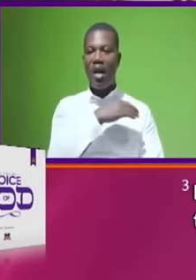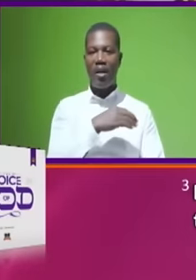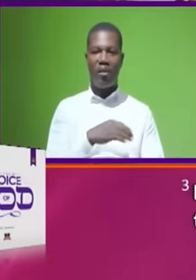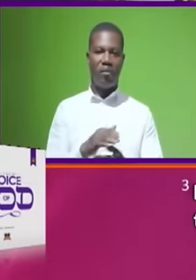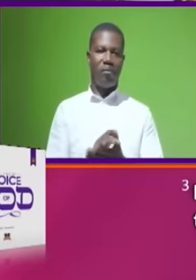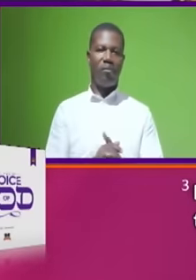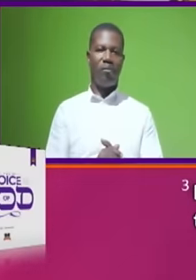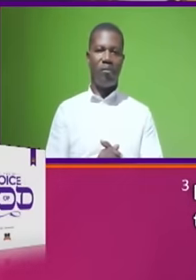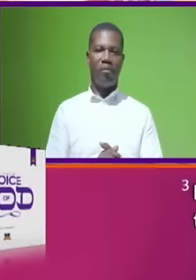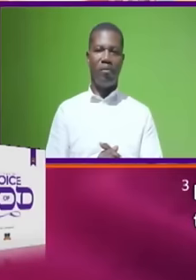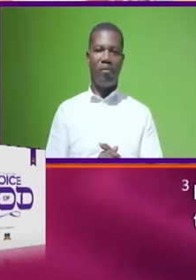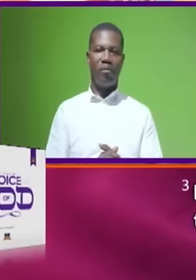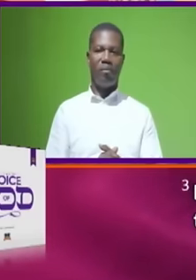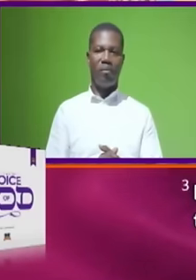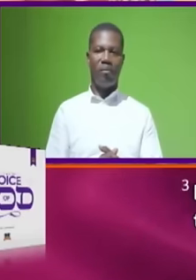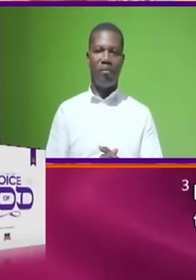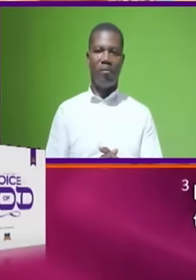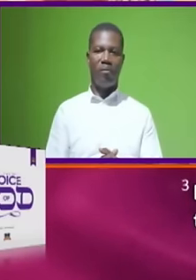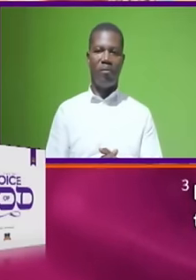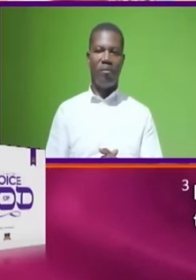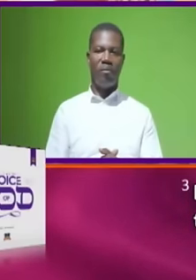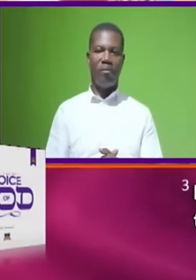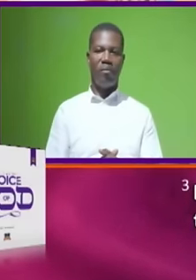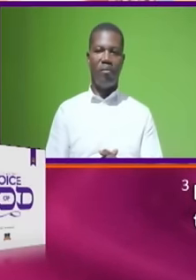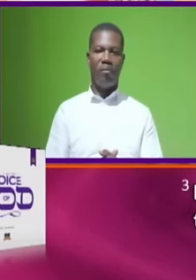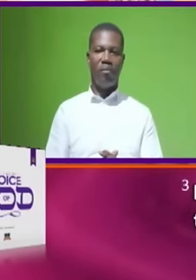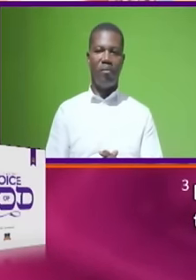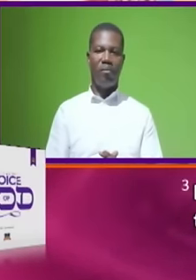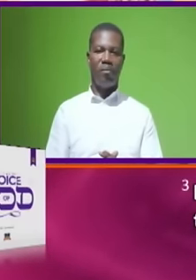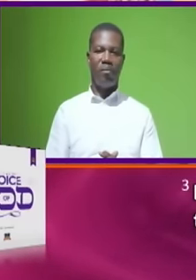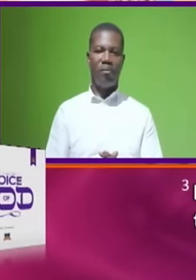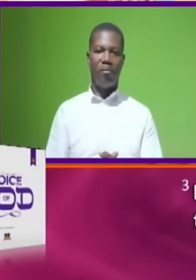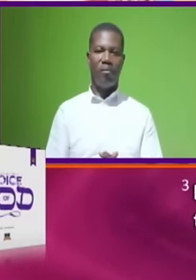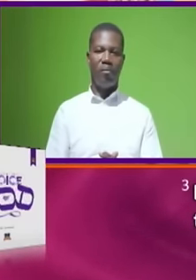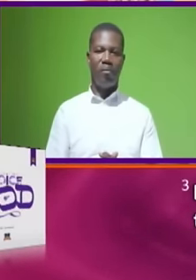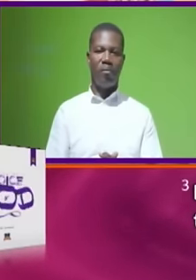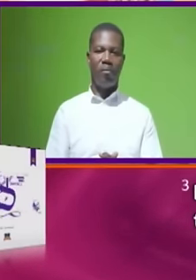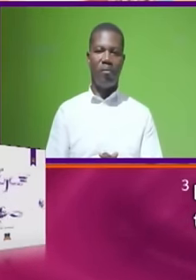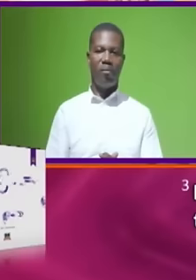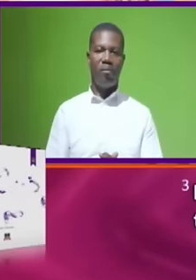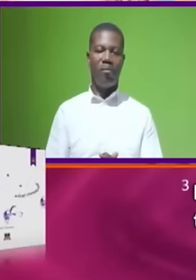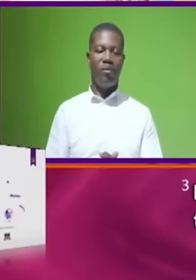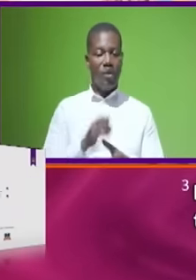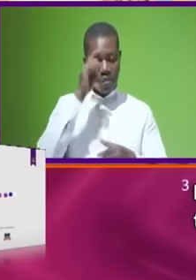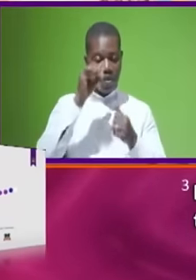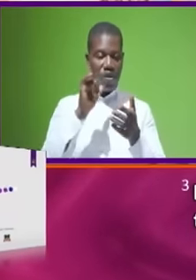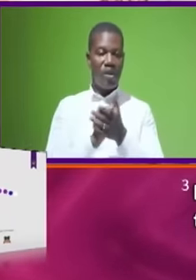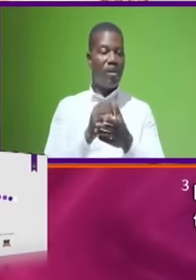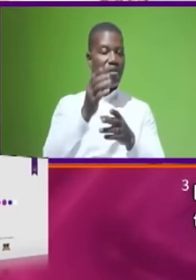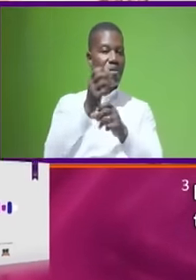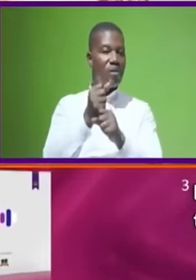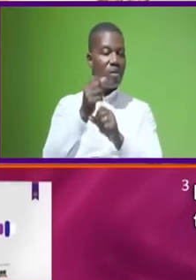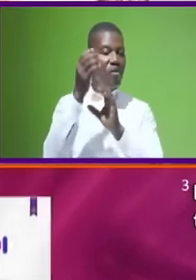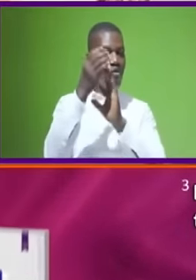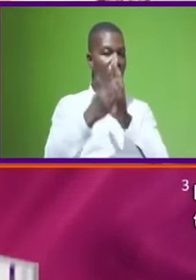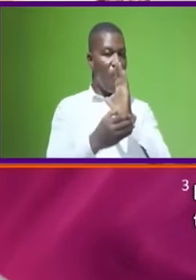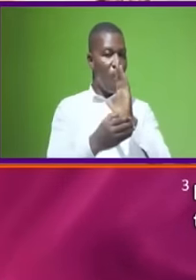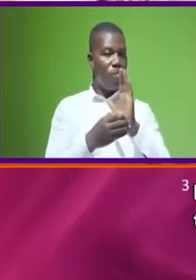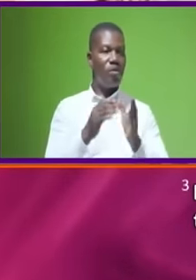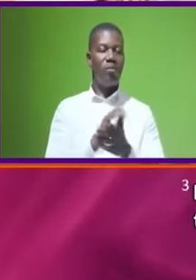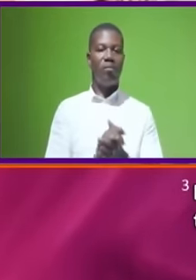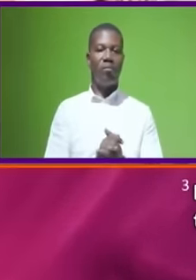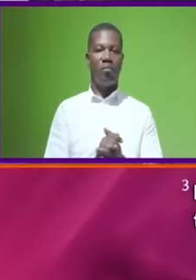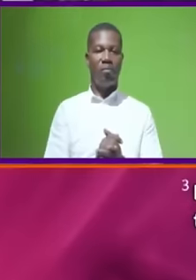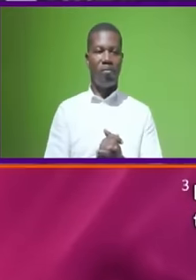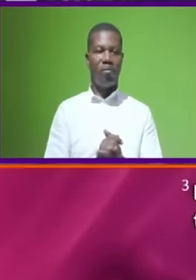Today, you have enough to eat and a lot in your savings. Why should you lie? I don't do what called you form. And because of that, you have